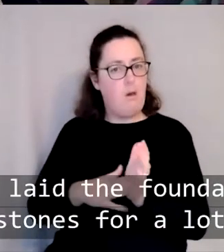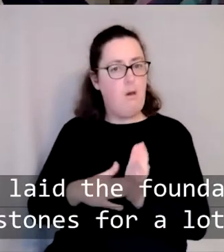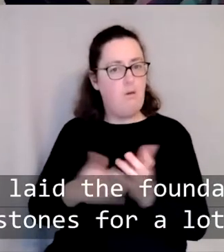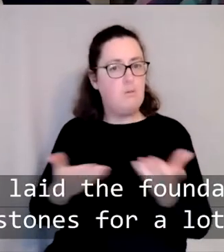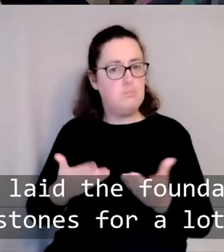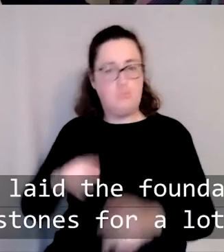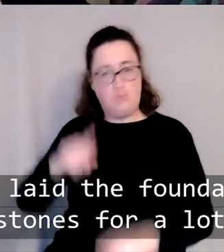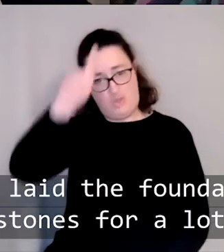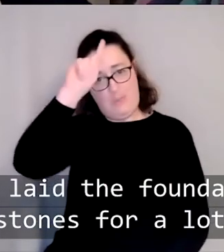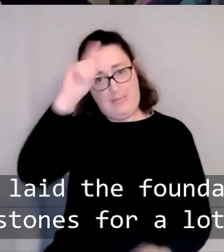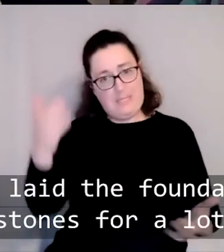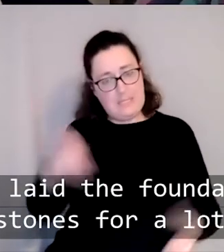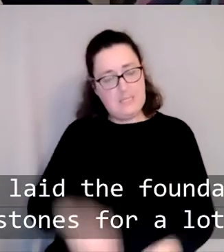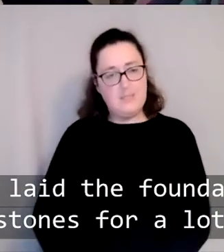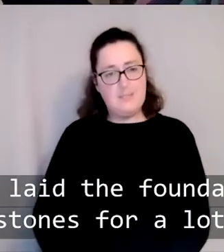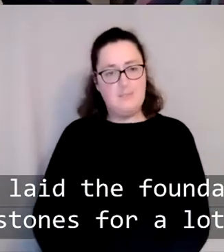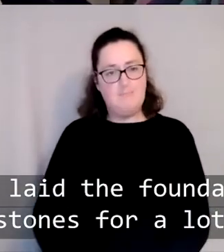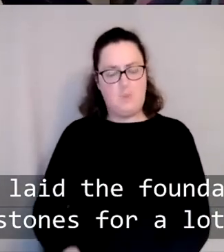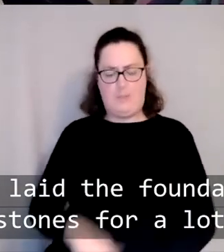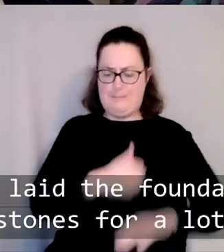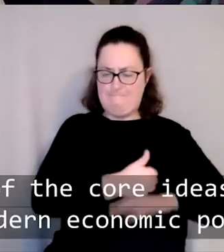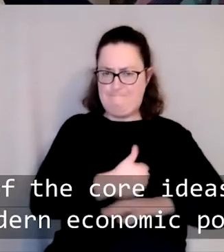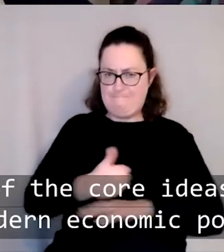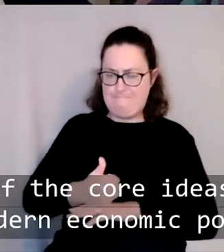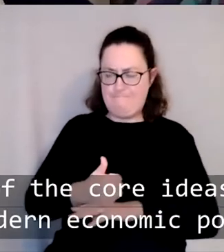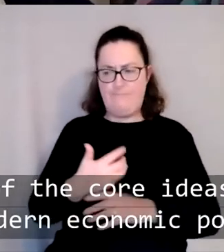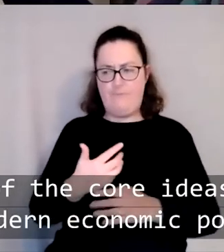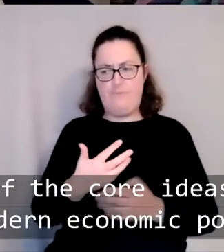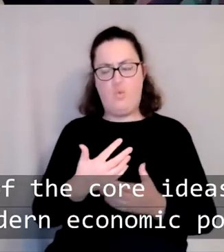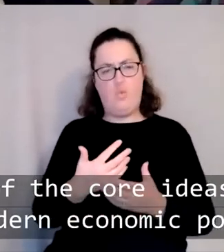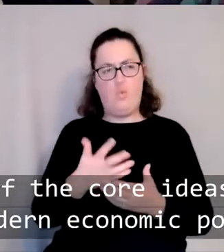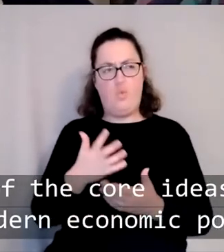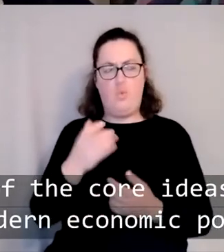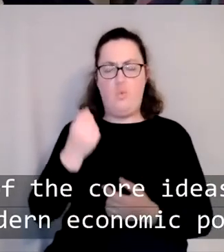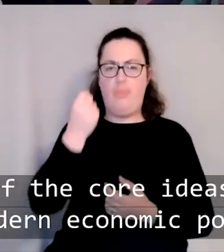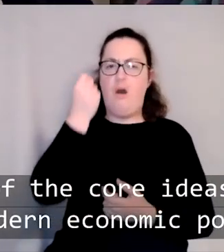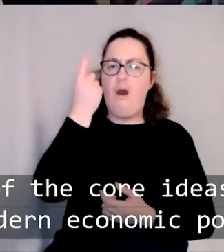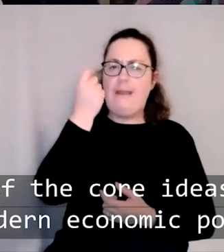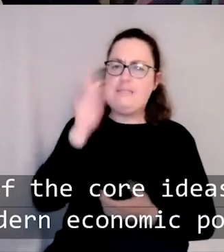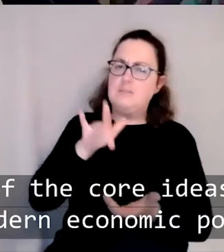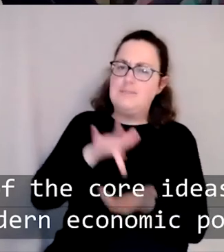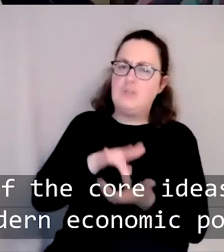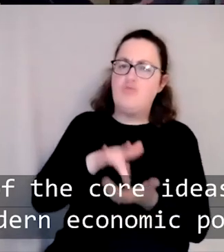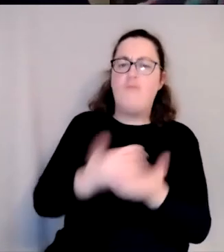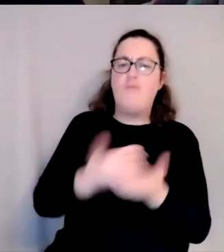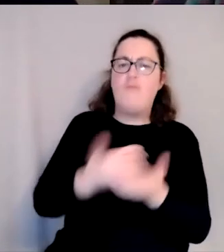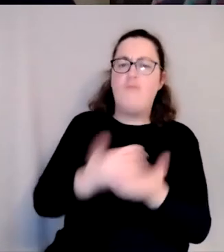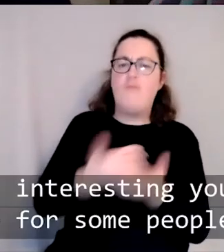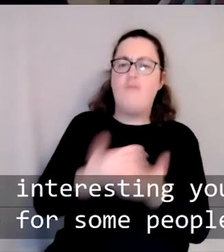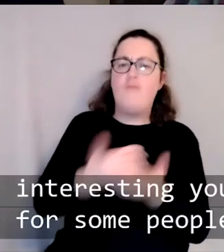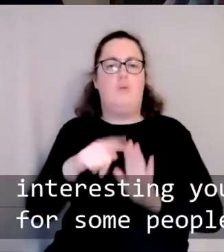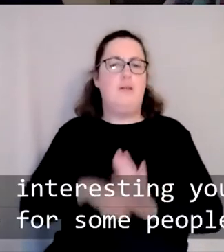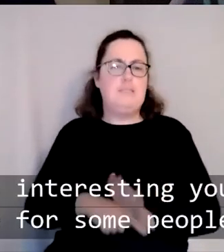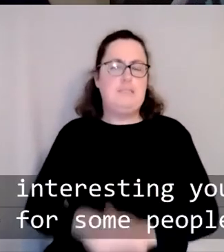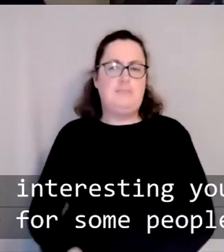So he laid the foundation stones for a lot of the core ideas of kind of modern economic policy.